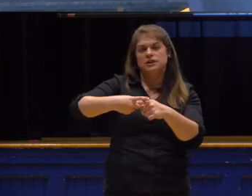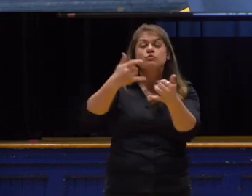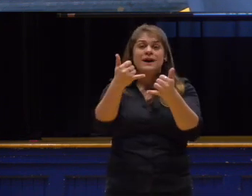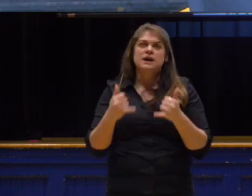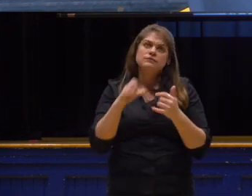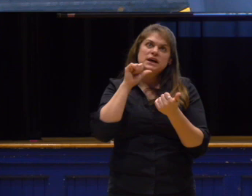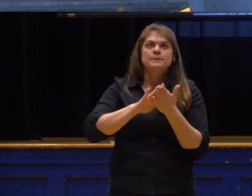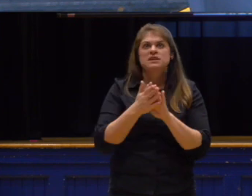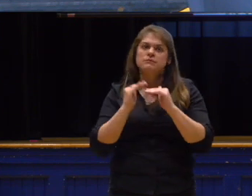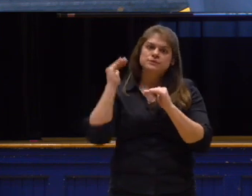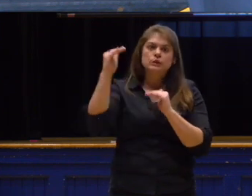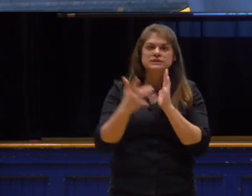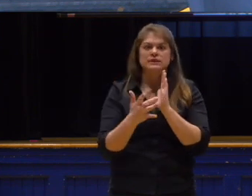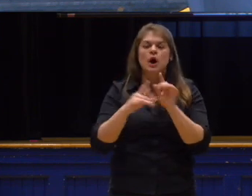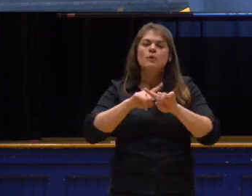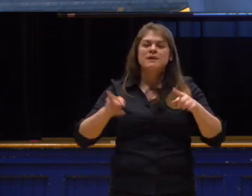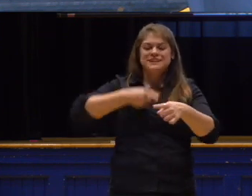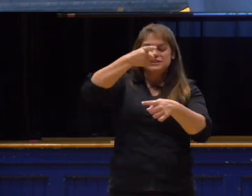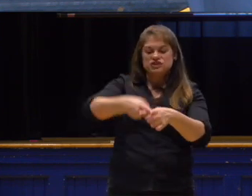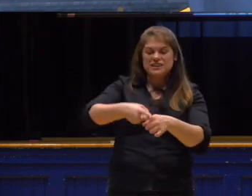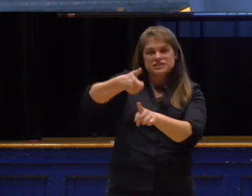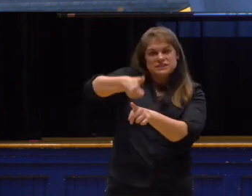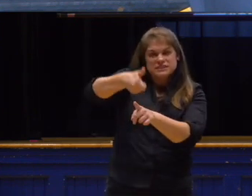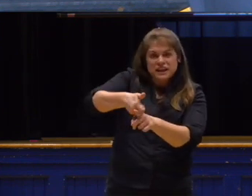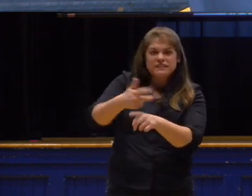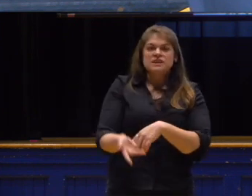too technical, but the intersection is a 3-phase